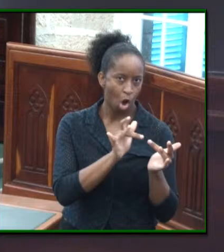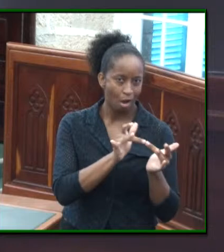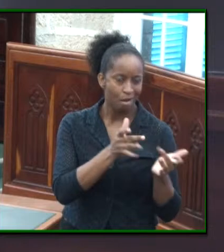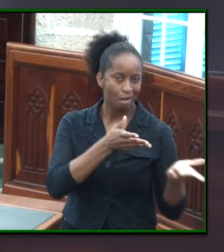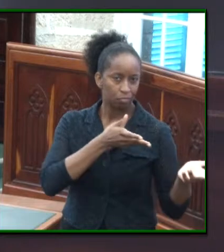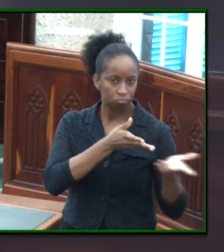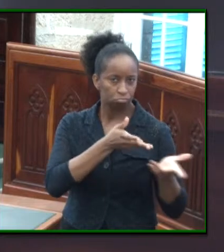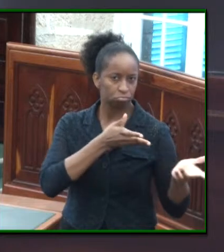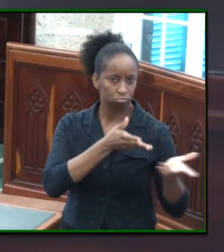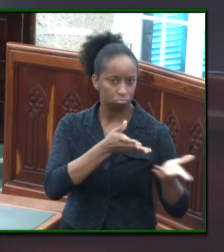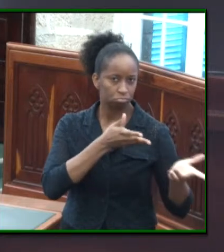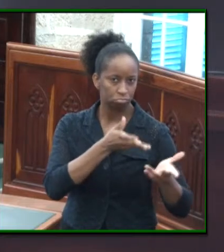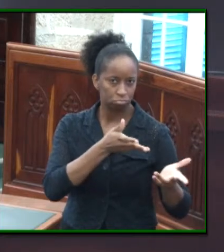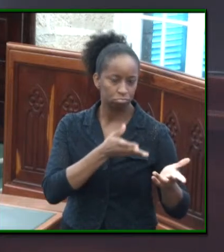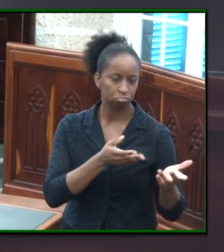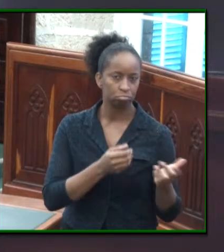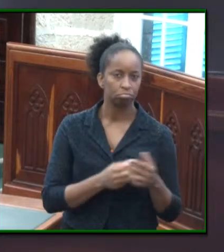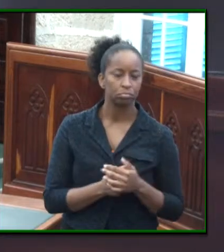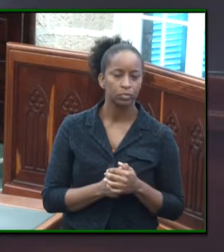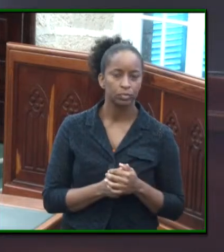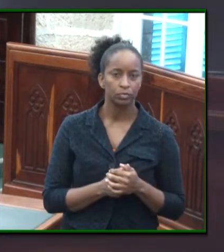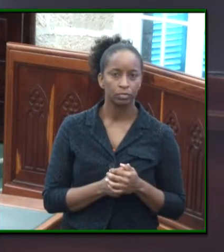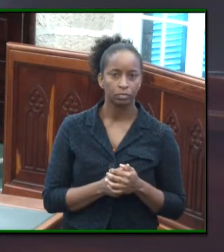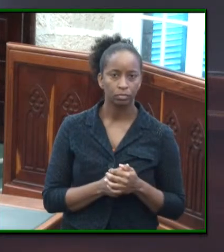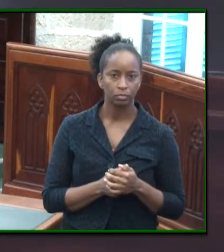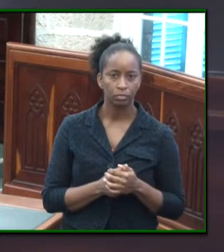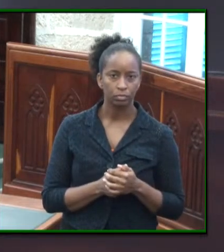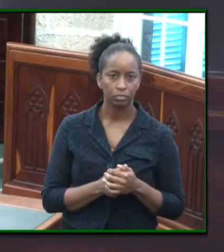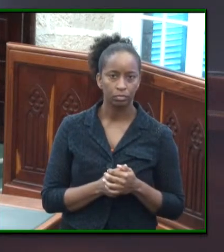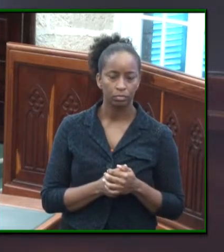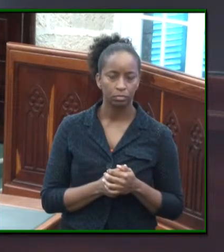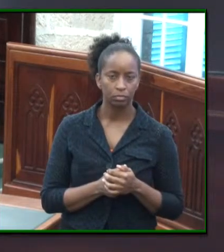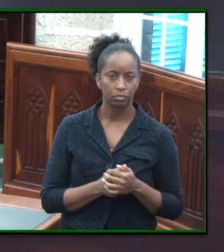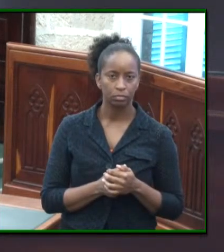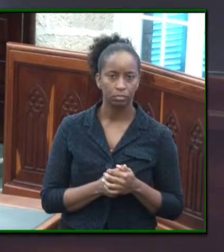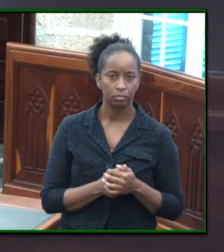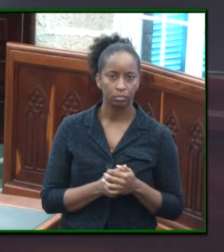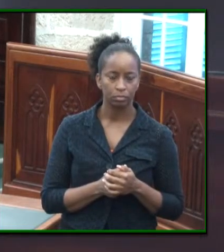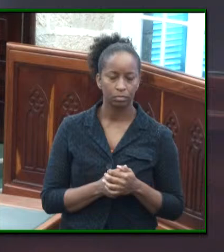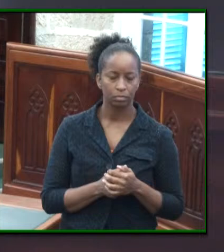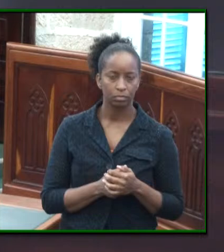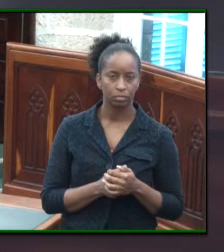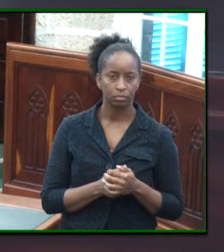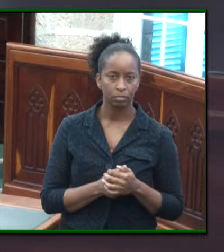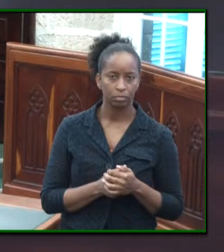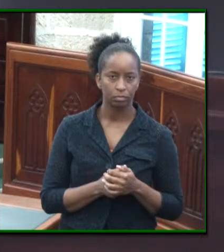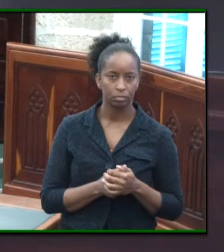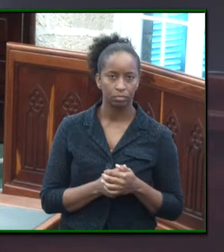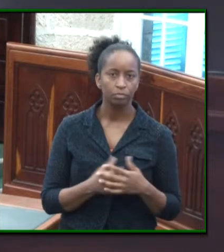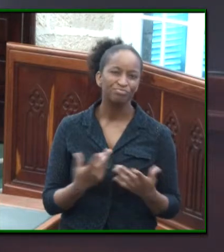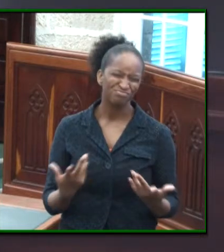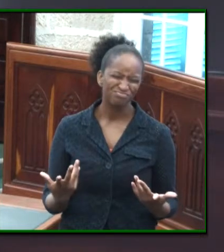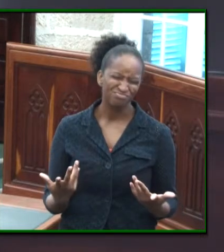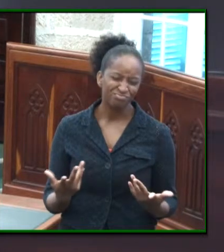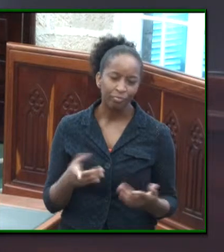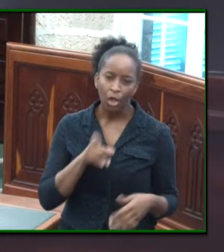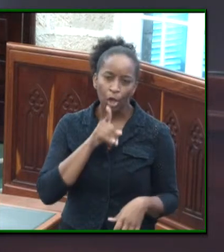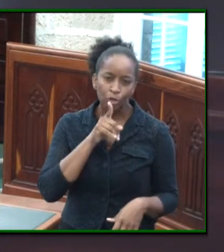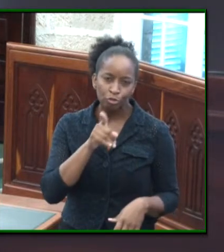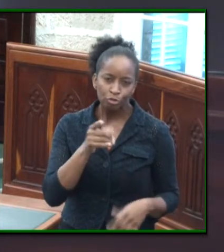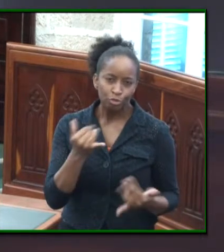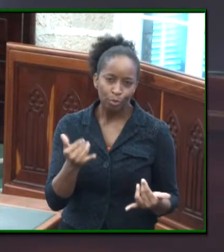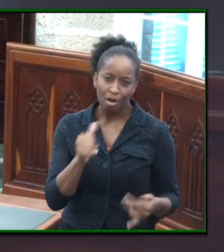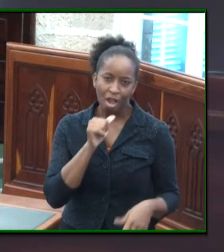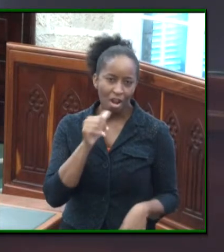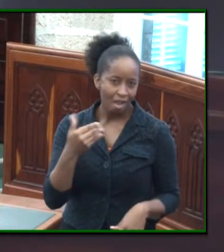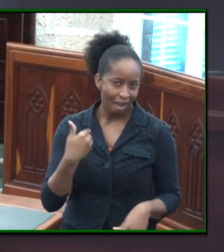occurring is that there is the absence of regular engagement with persons in the